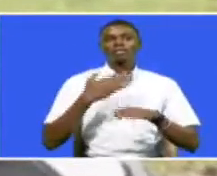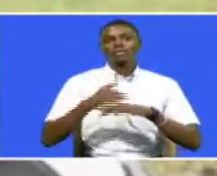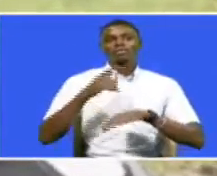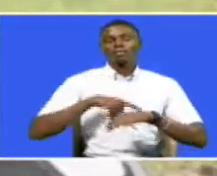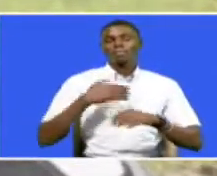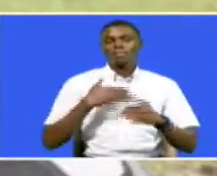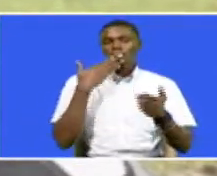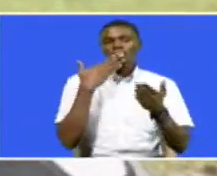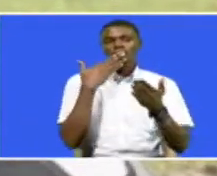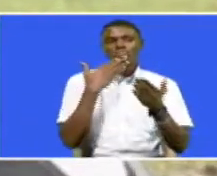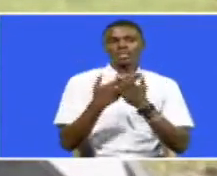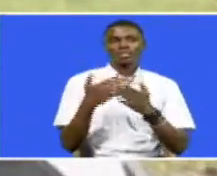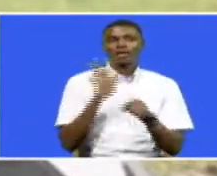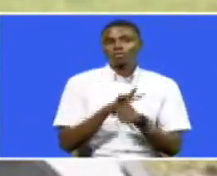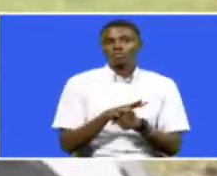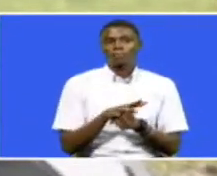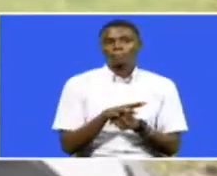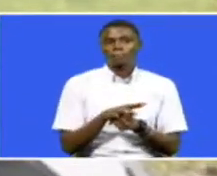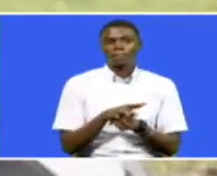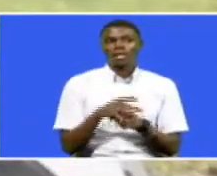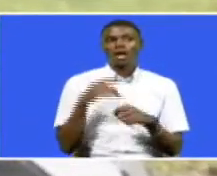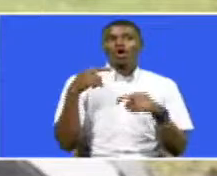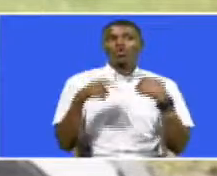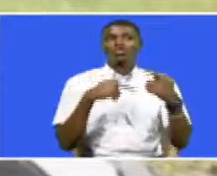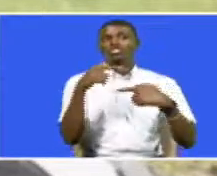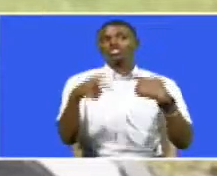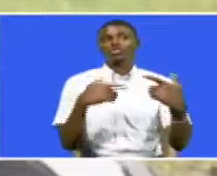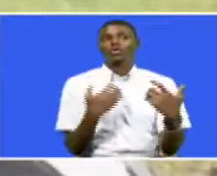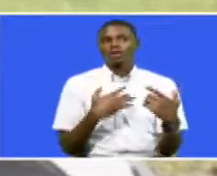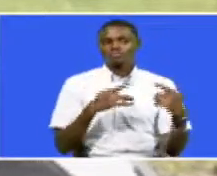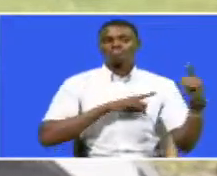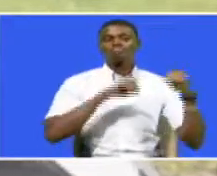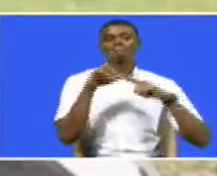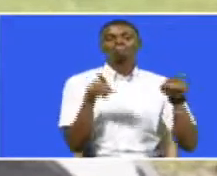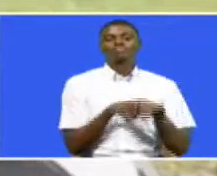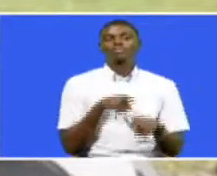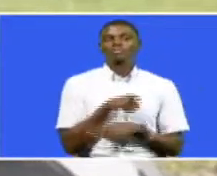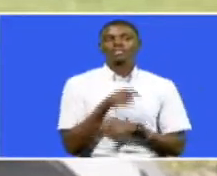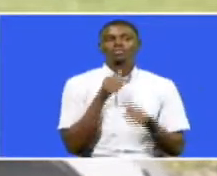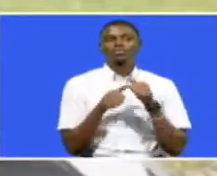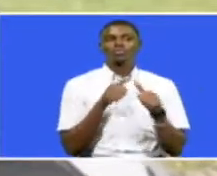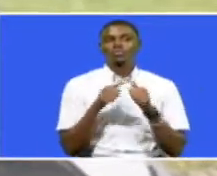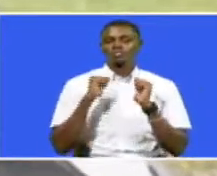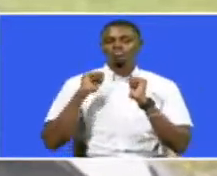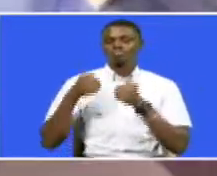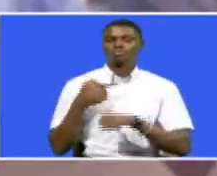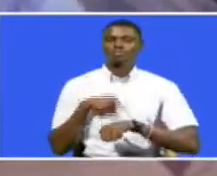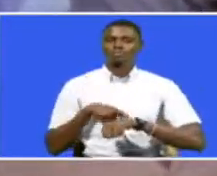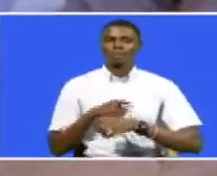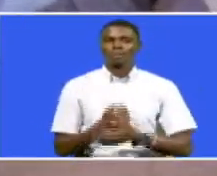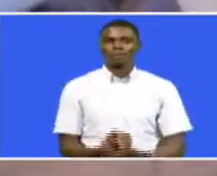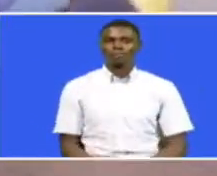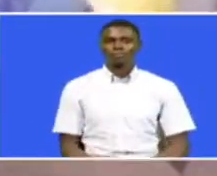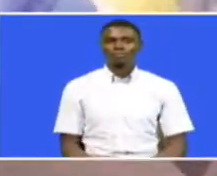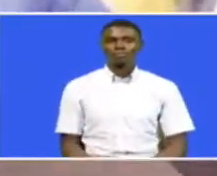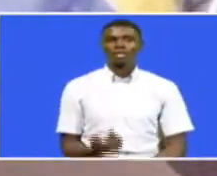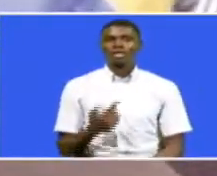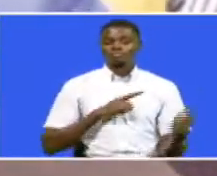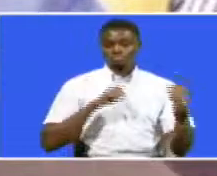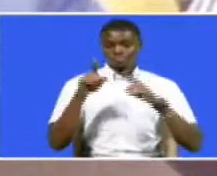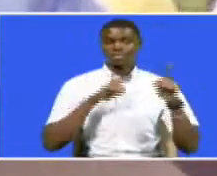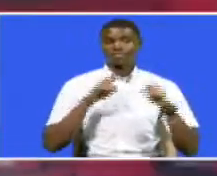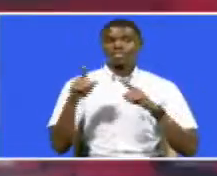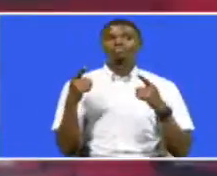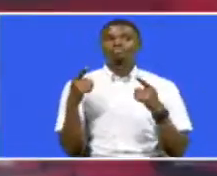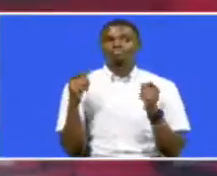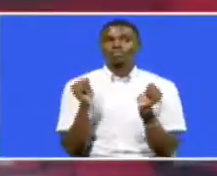Nashukuru sana na mzidi kuwa na usafiri kama huu ambao unaokoa muda. I've been traveling